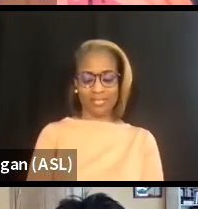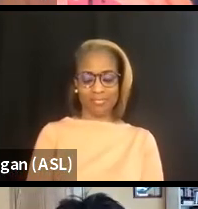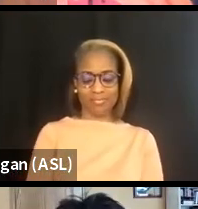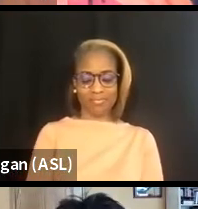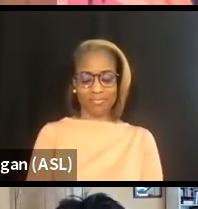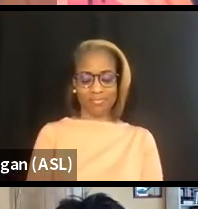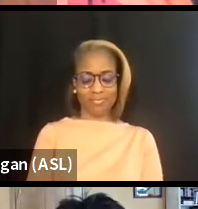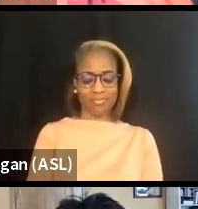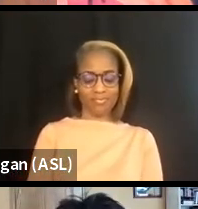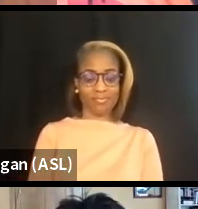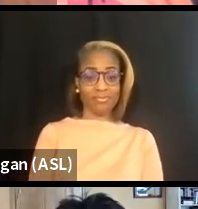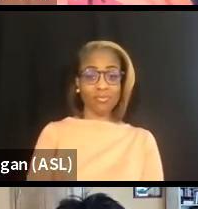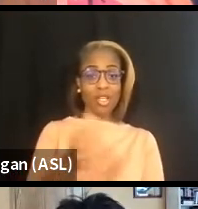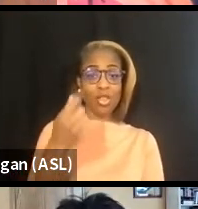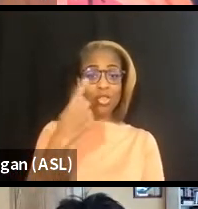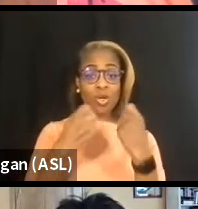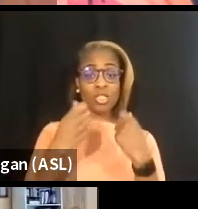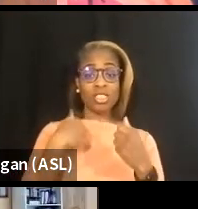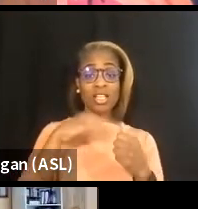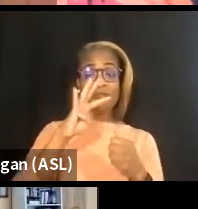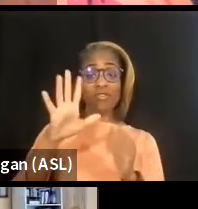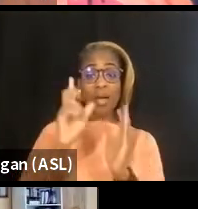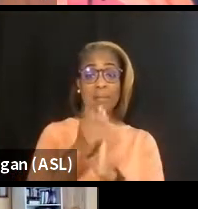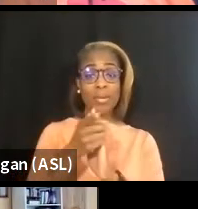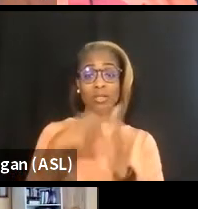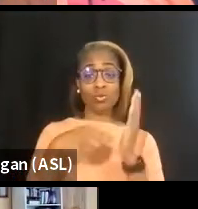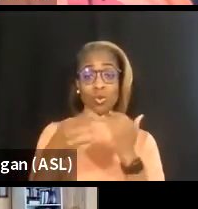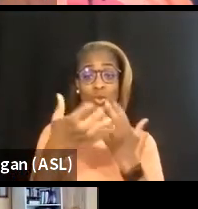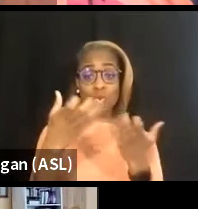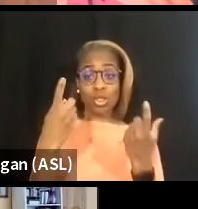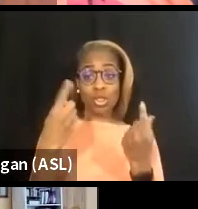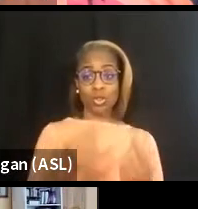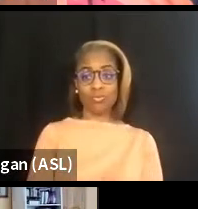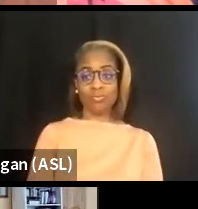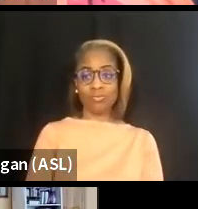Okay, any other questions? We have 45 minutes. What do you want to do, folks?